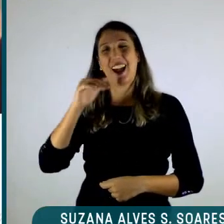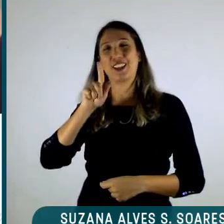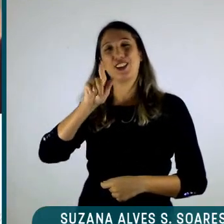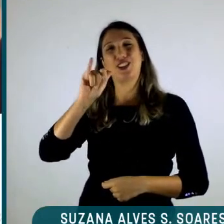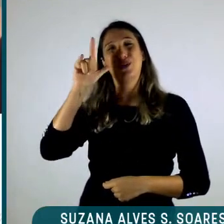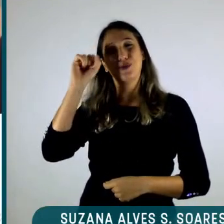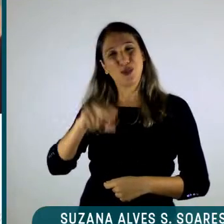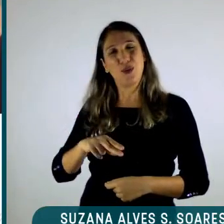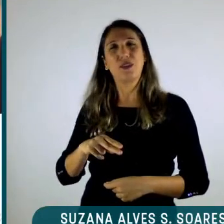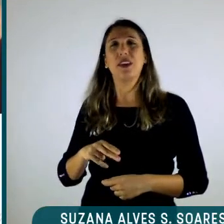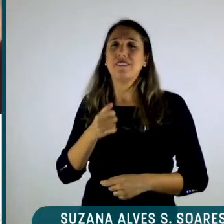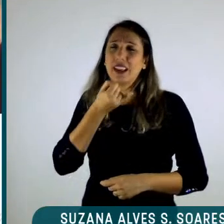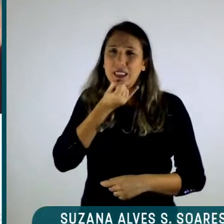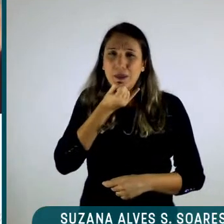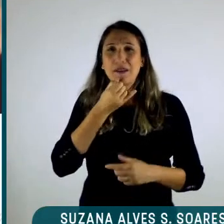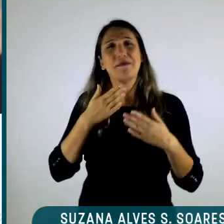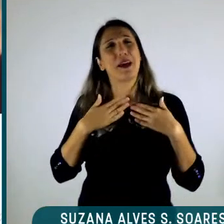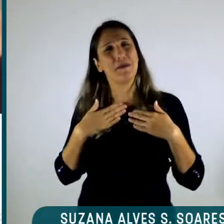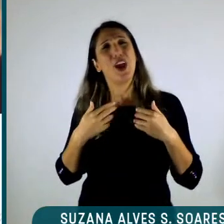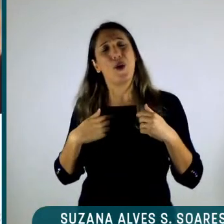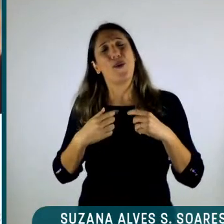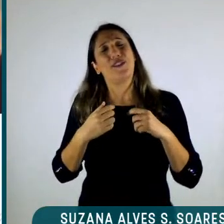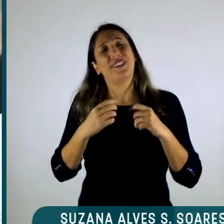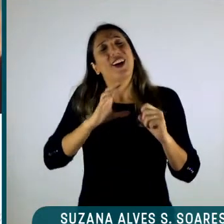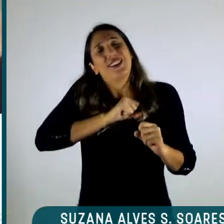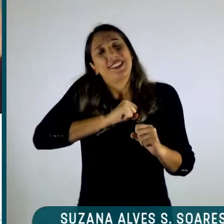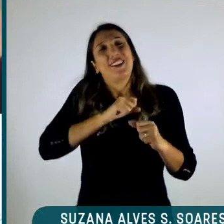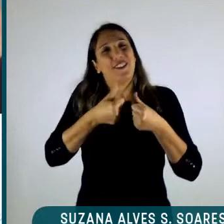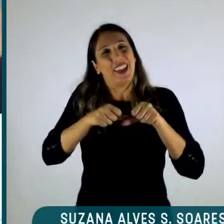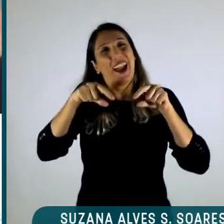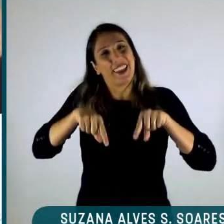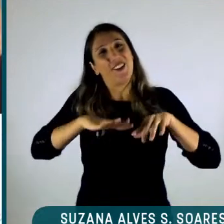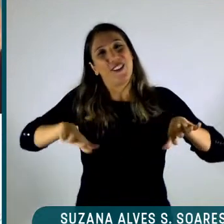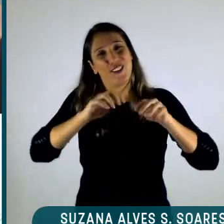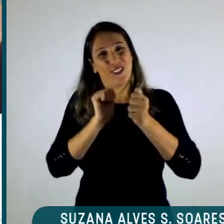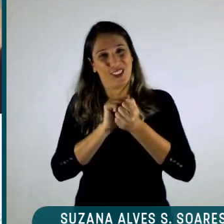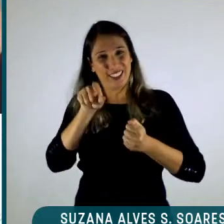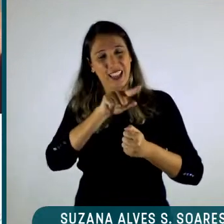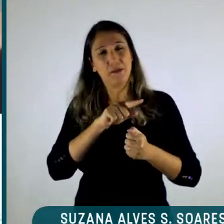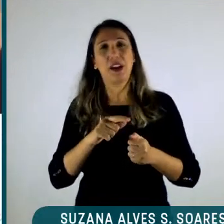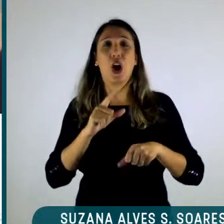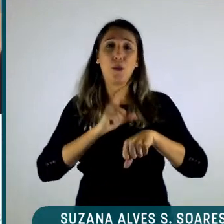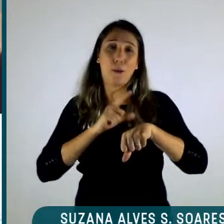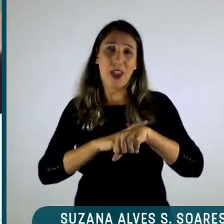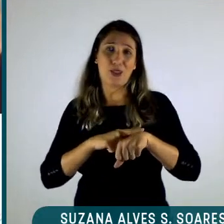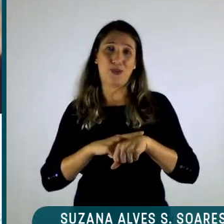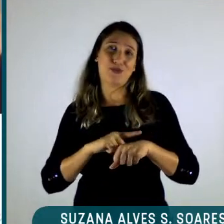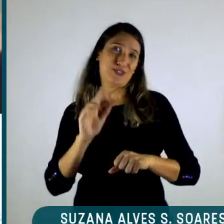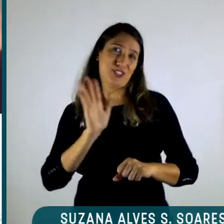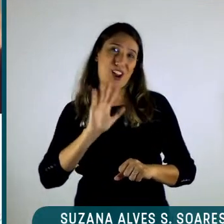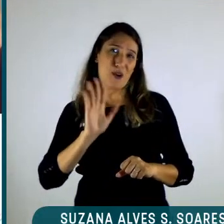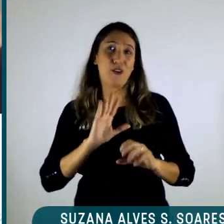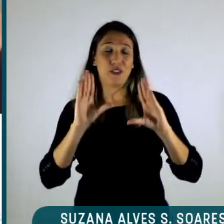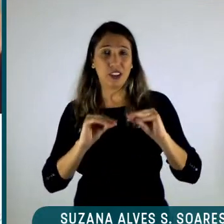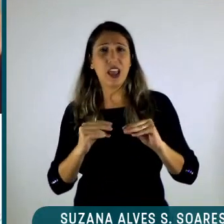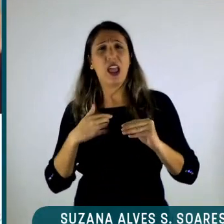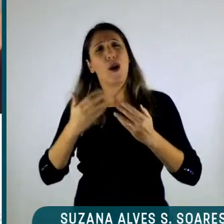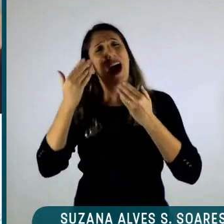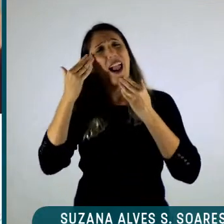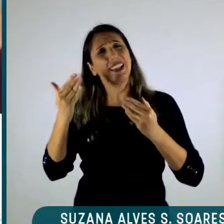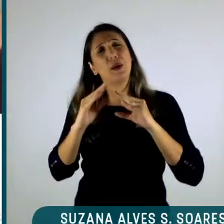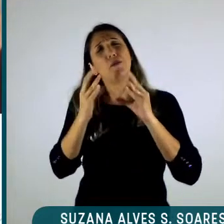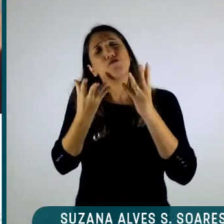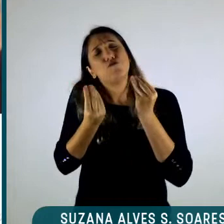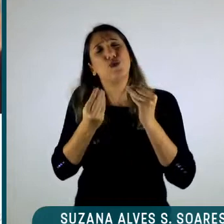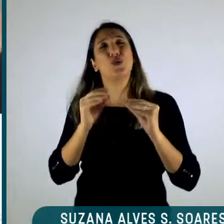Gilson. Unfortunately, at least for me, because I love to be here with you, this is the time for us to say goodbye. I'd like to thank very much